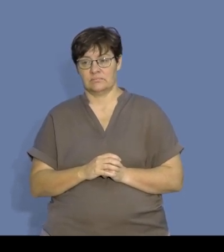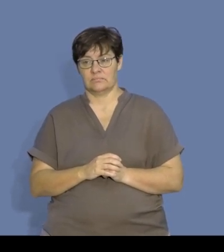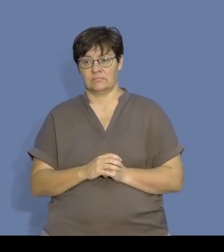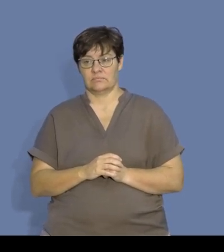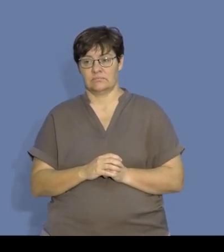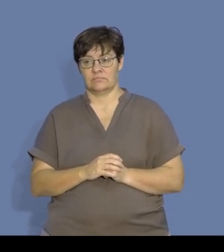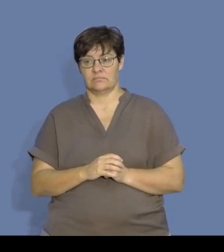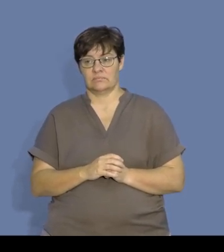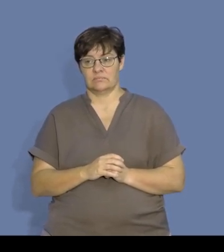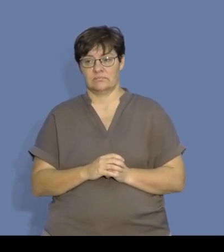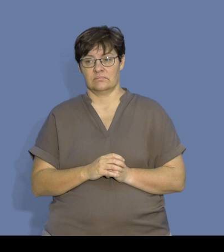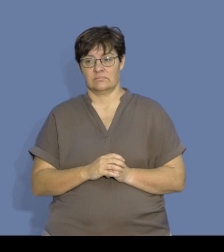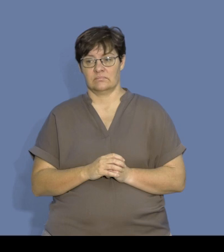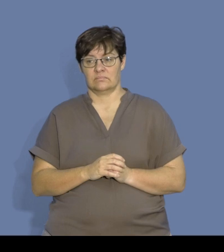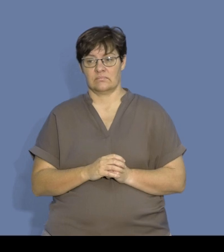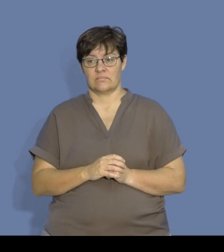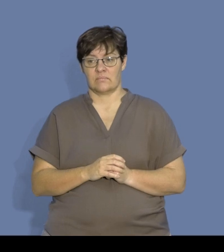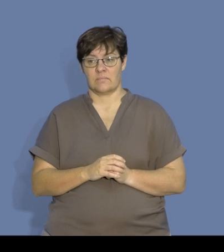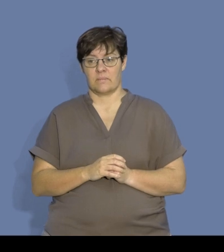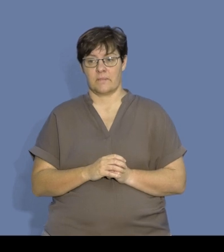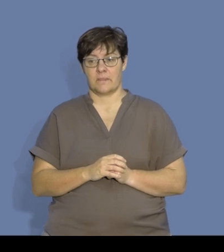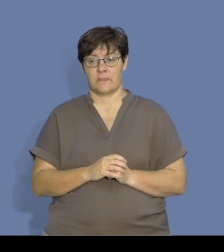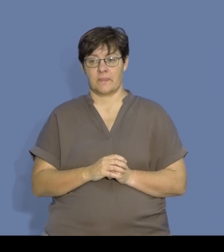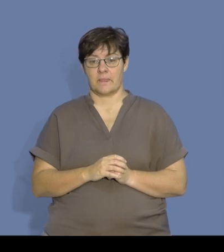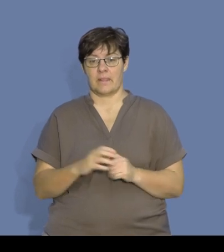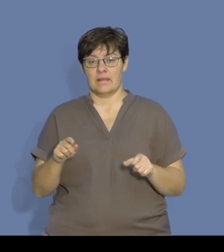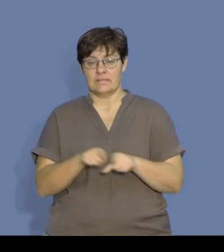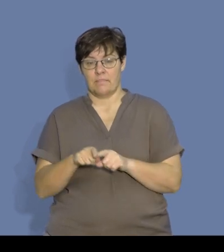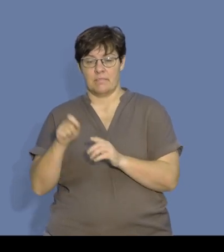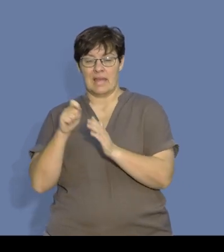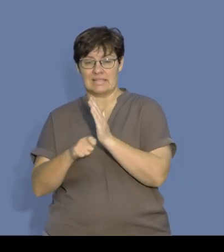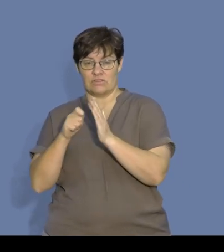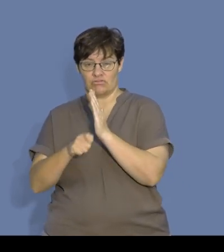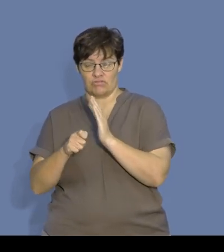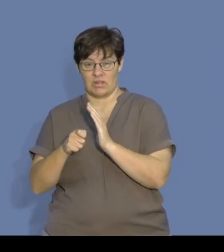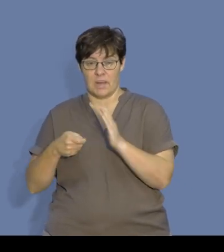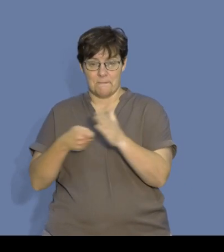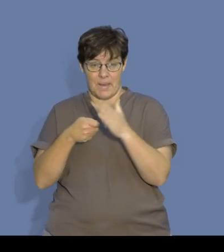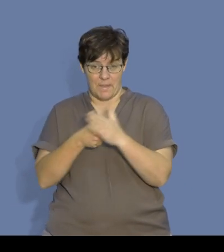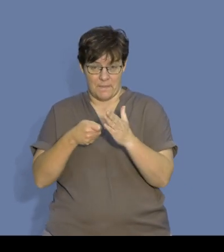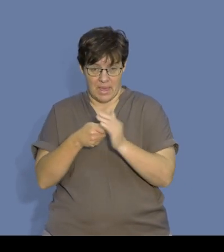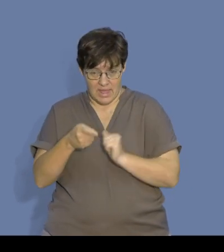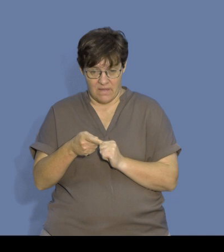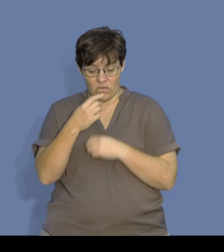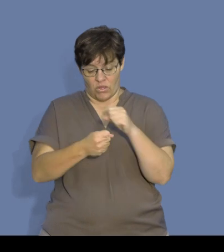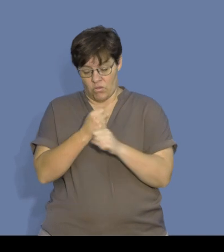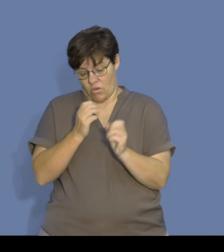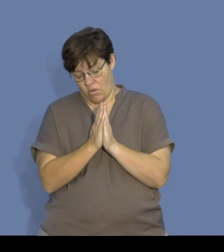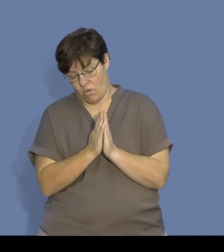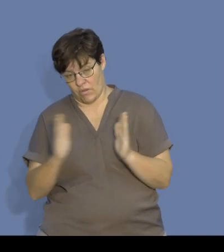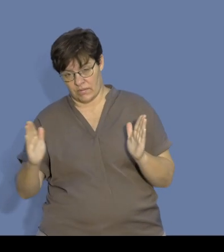on hand, 450. And then stationery purchased for the entire